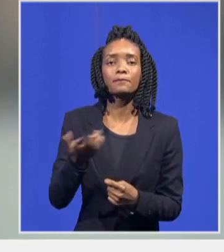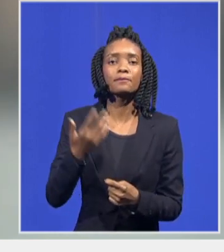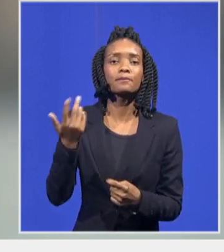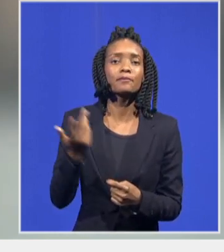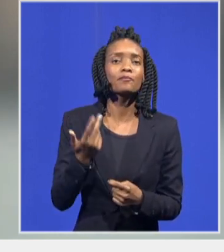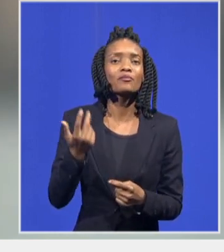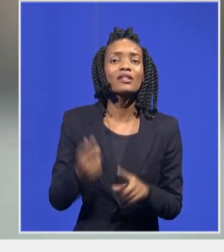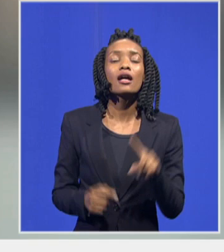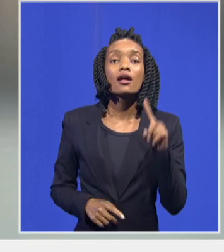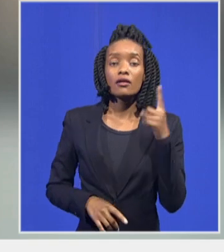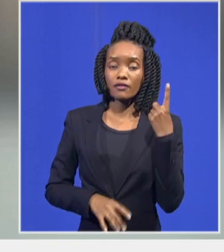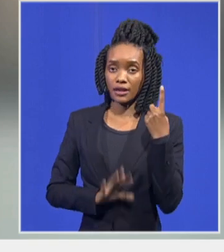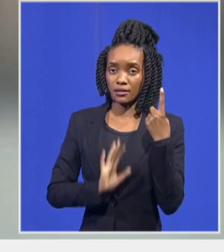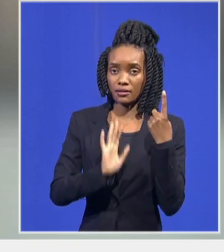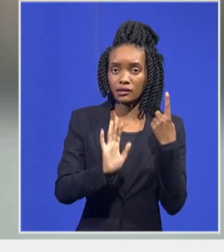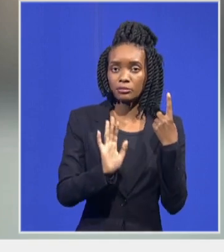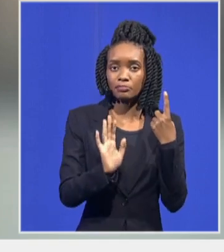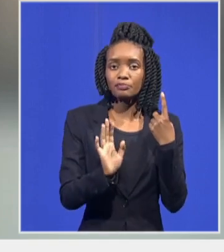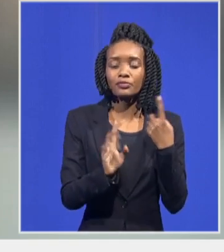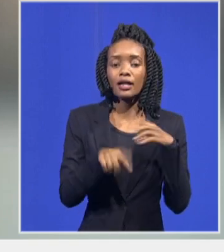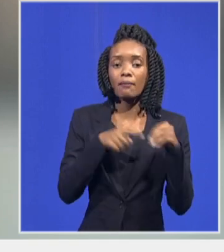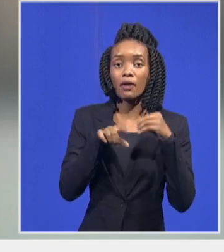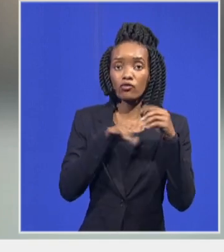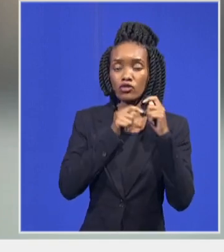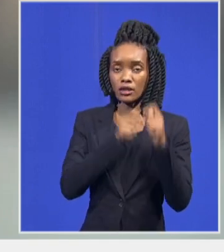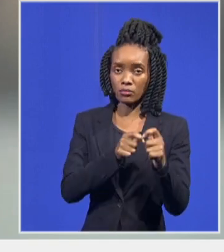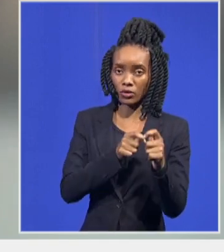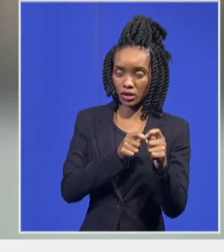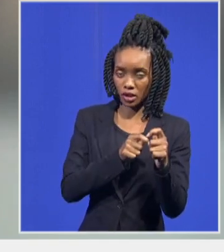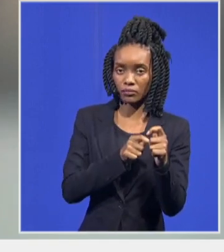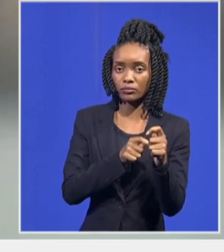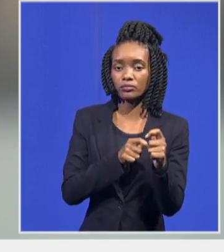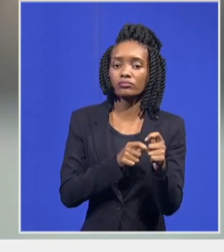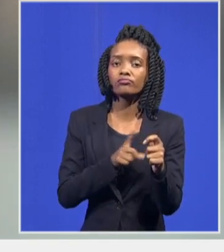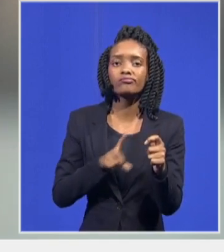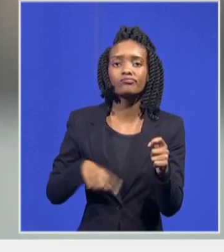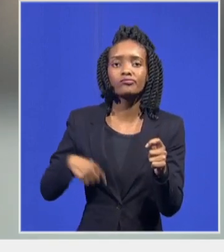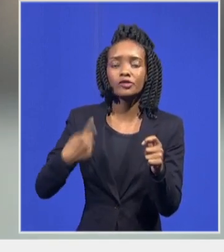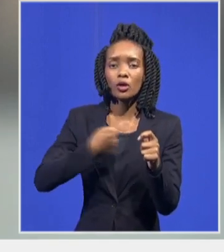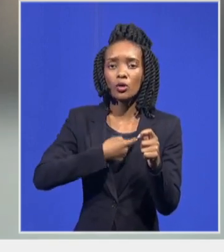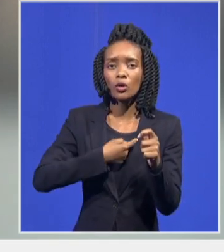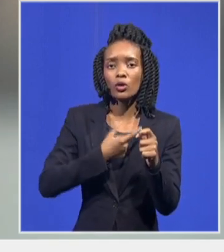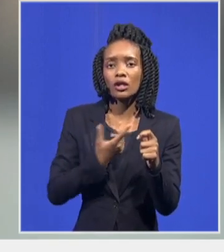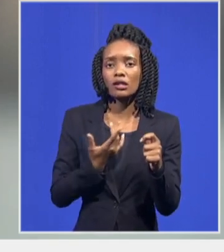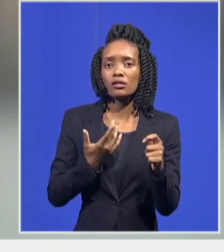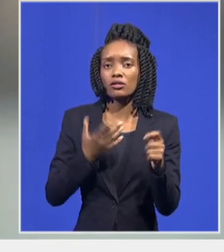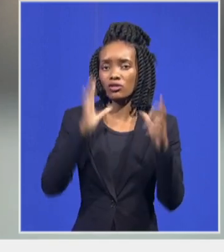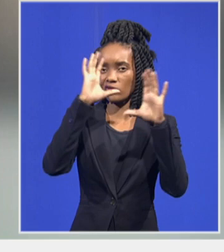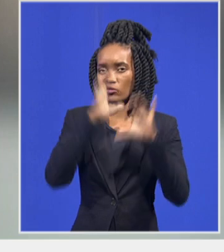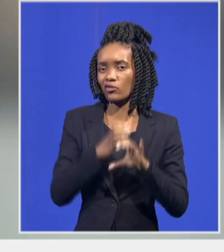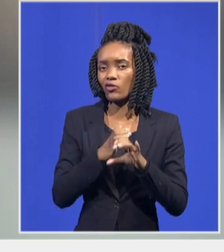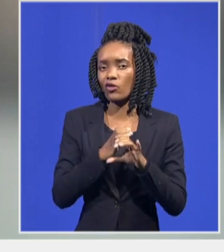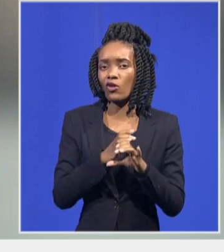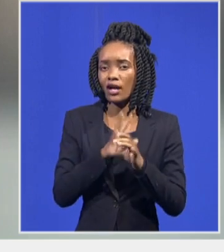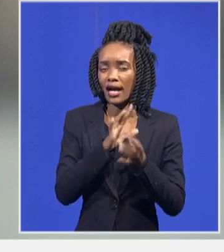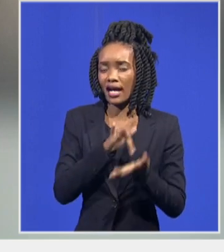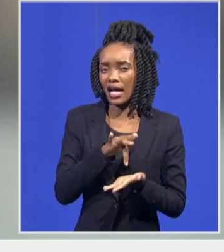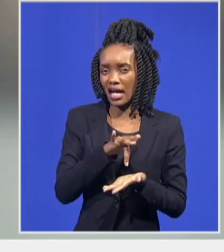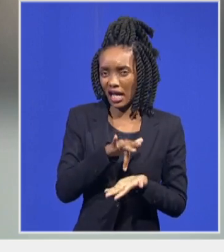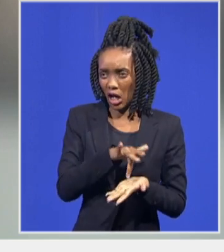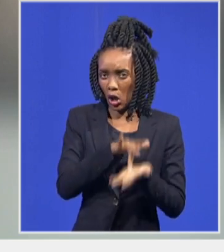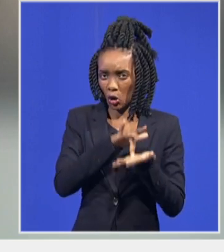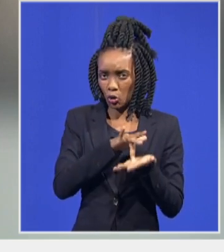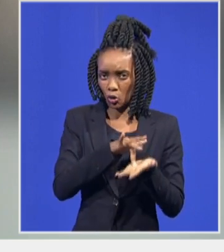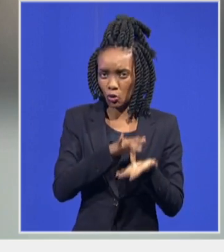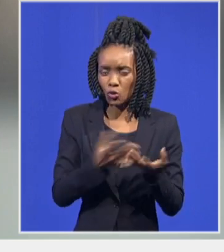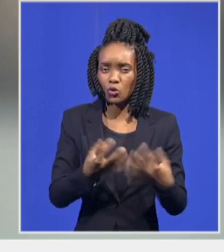first of all, with respect to transport. We all focus on the coal value chain and the